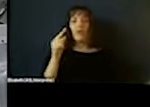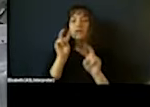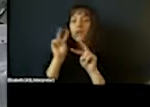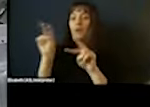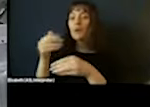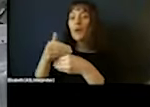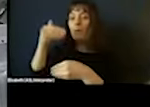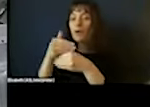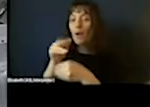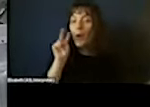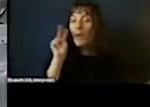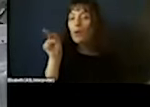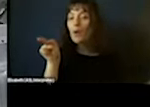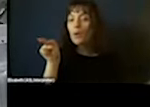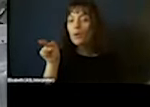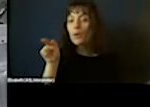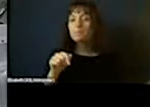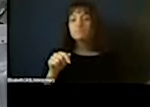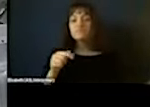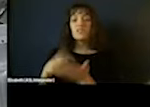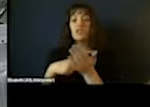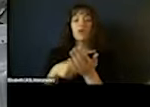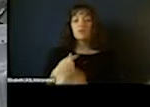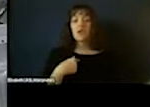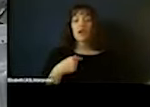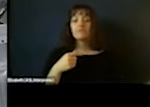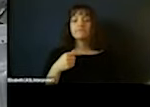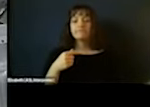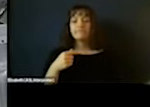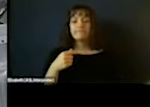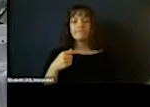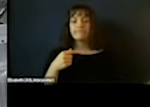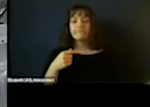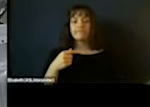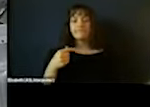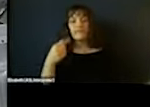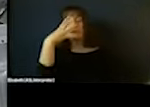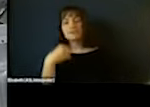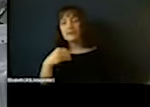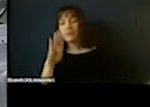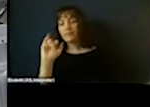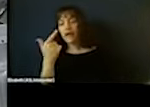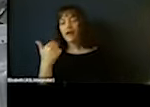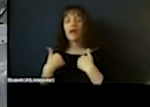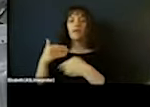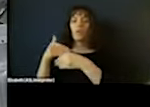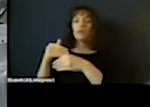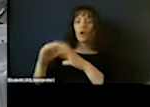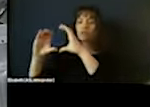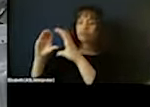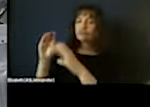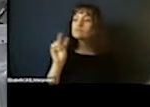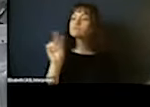sometimes I just look through the window right next to my sleeping bag. Luckily, my sleeping